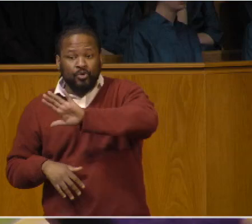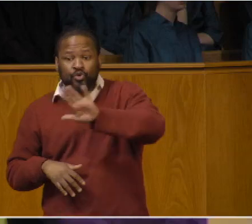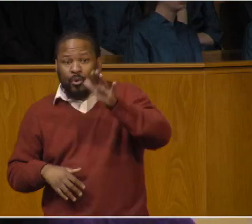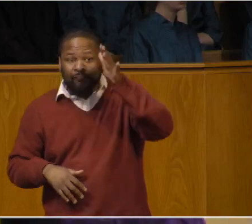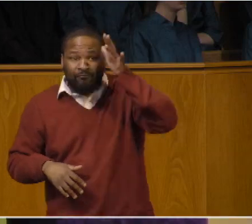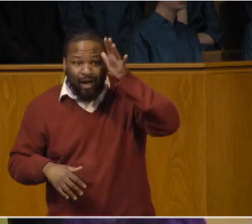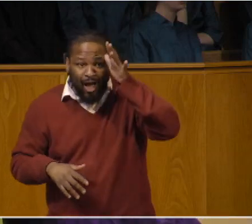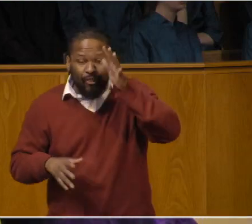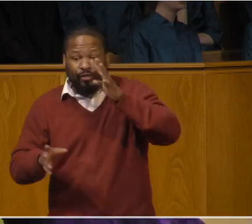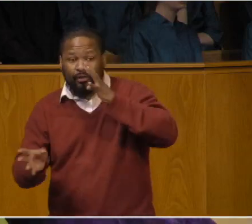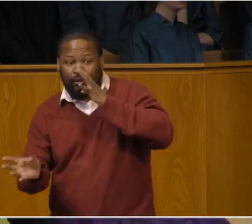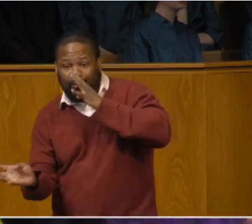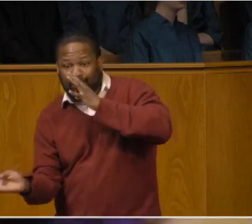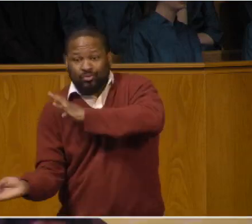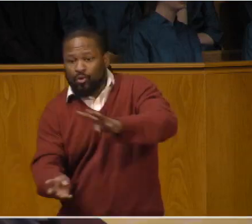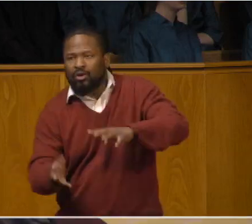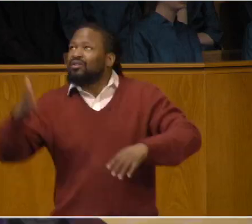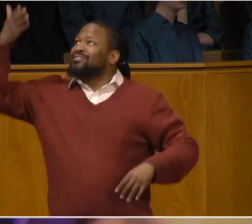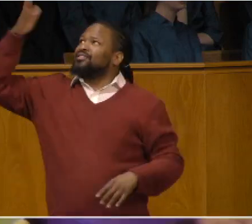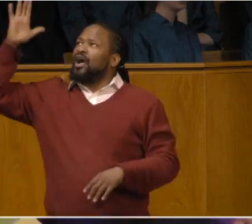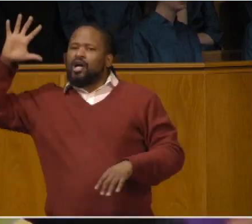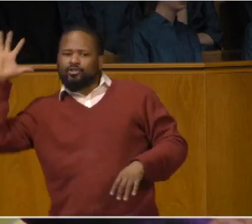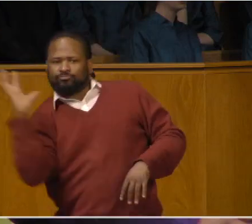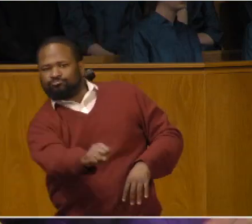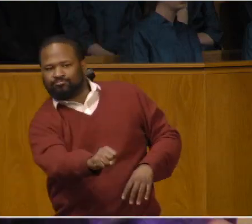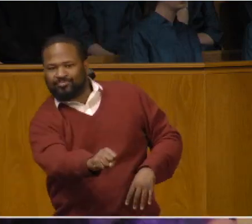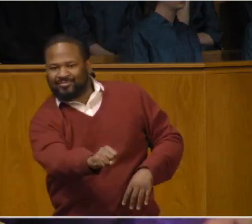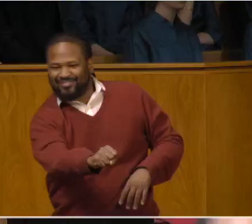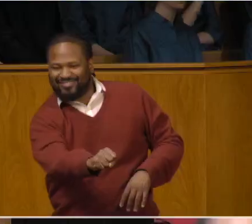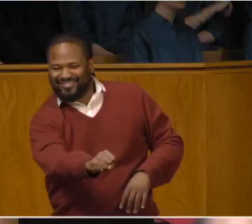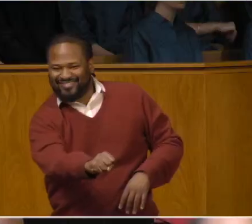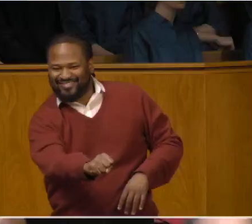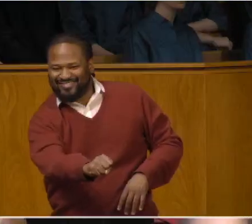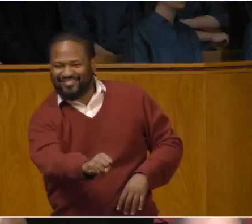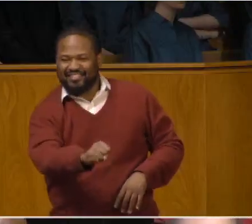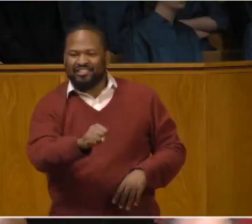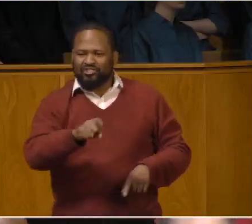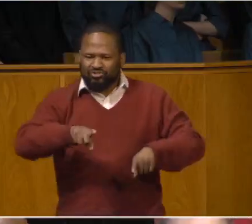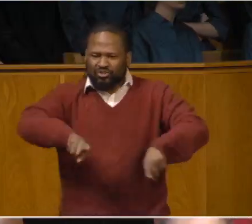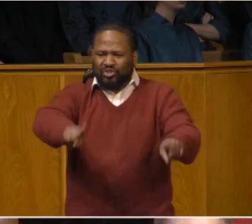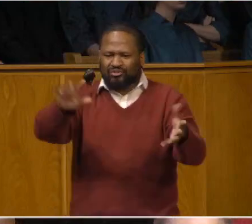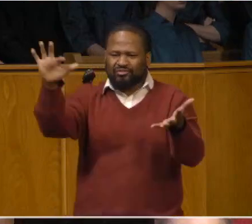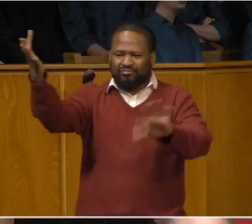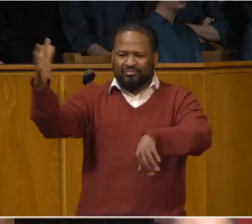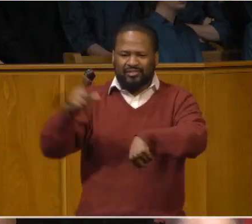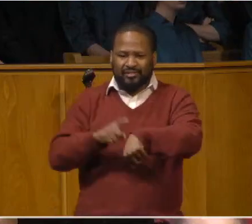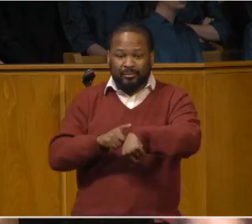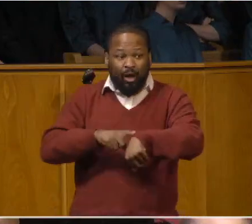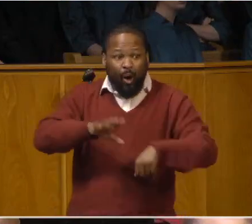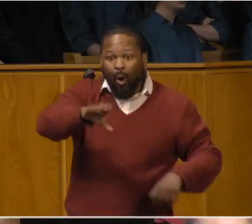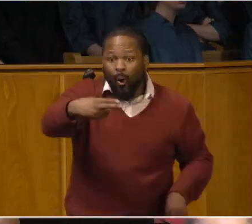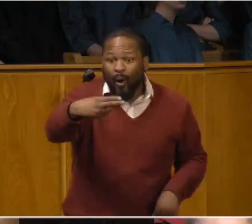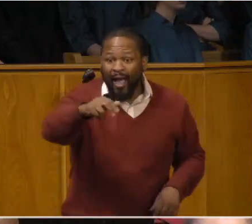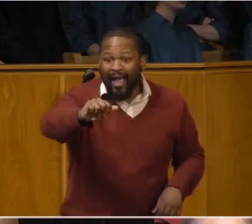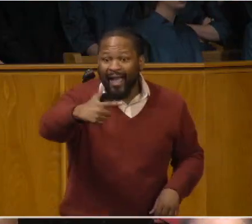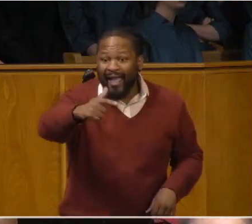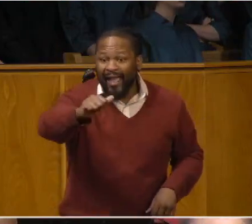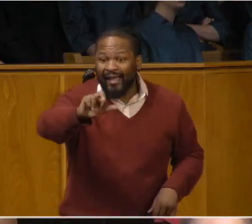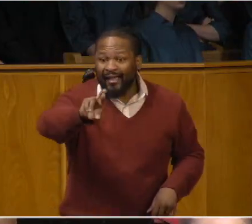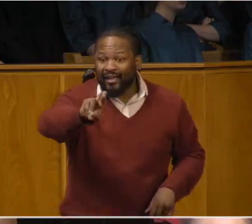He heard him in the wilderness. Oh, did I neglect to tell you that the boy, the Hagar's son's name, his name